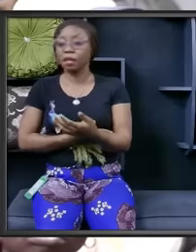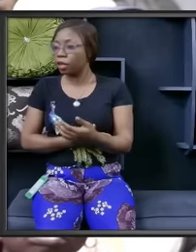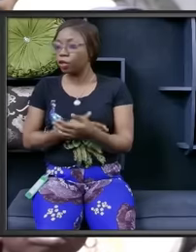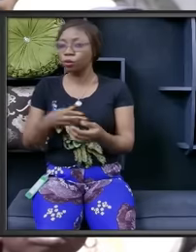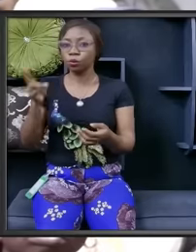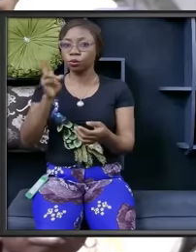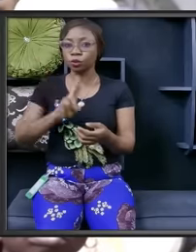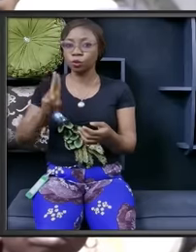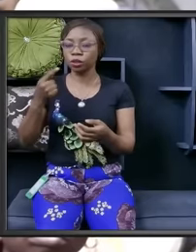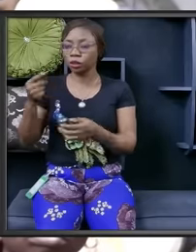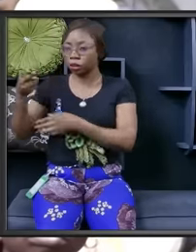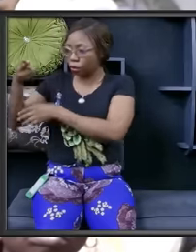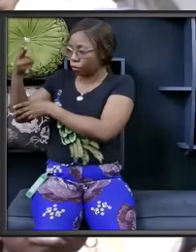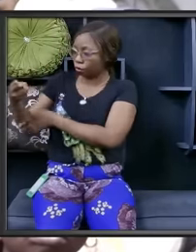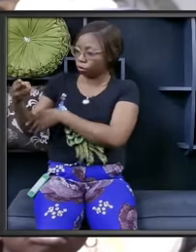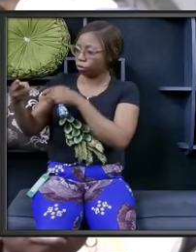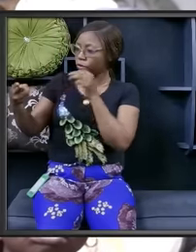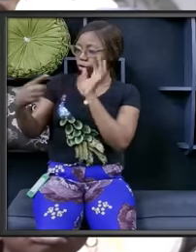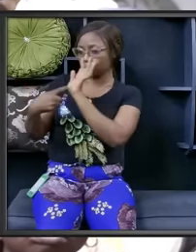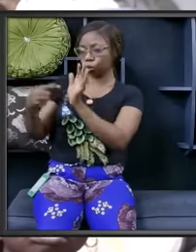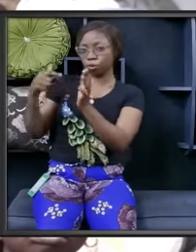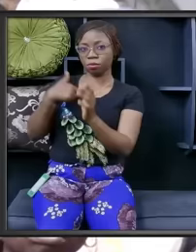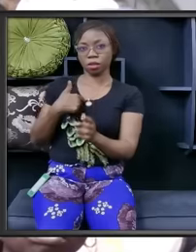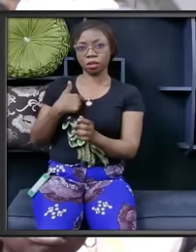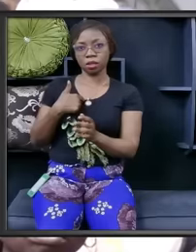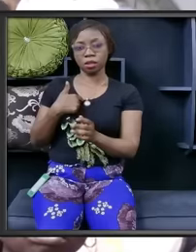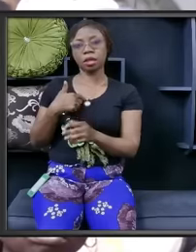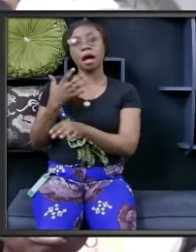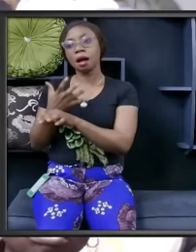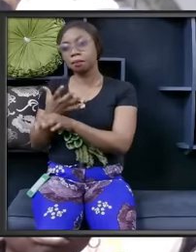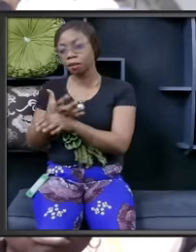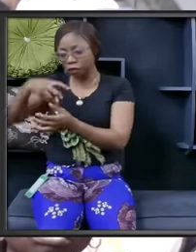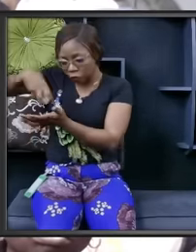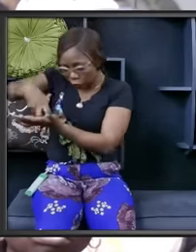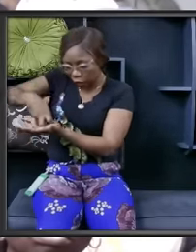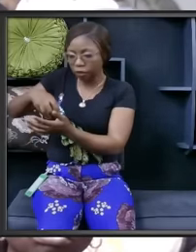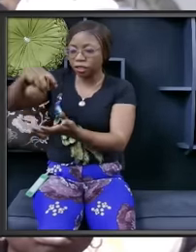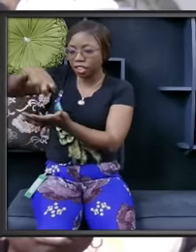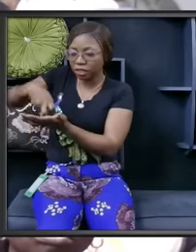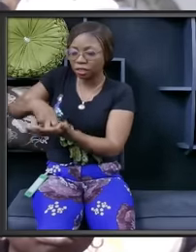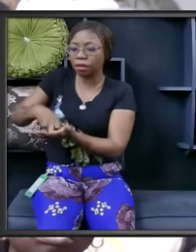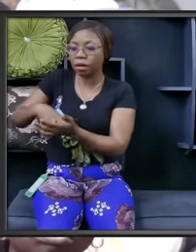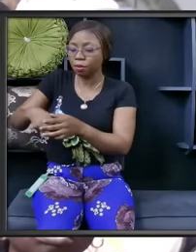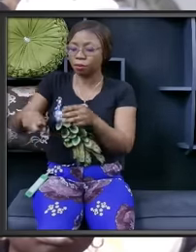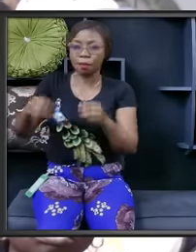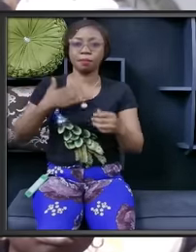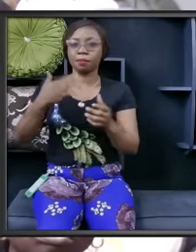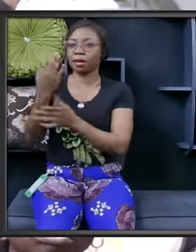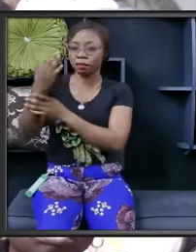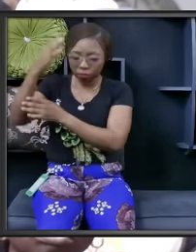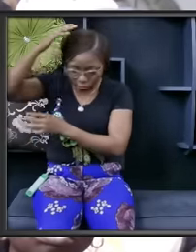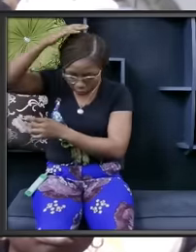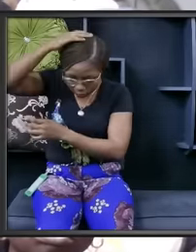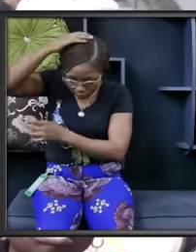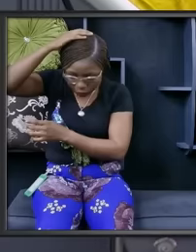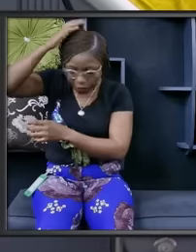carry this thing, the gun. Show me. Say I beg. Kneel down. Say make I put my hand on his head. Make